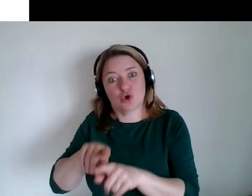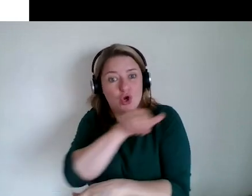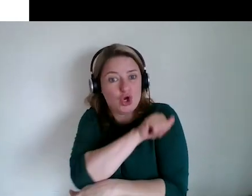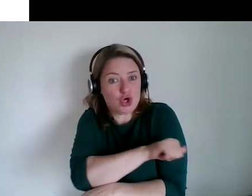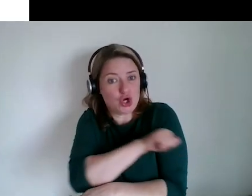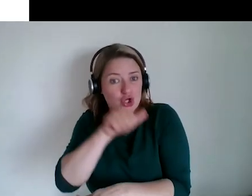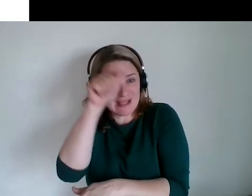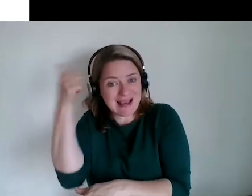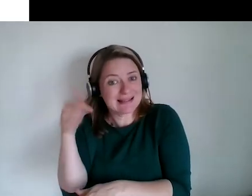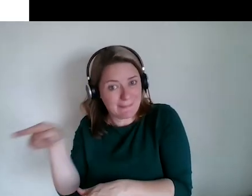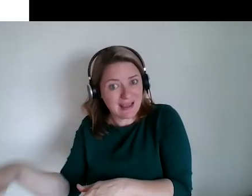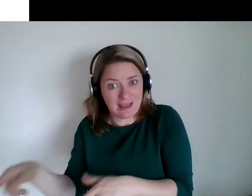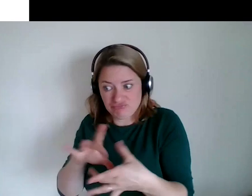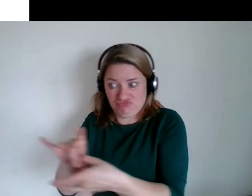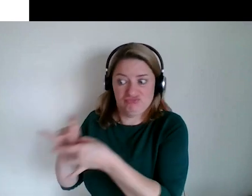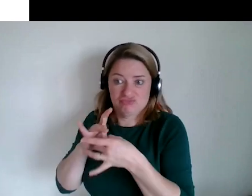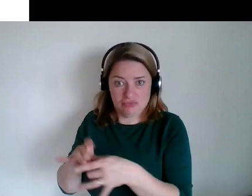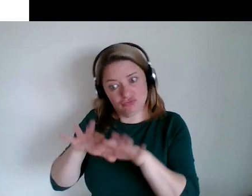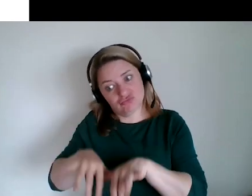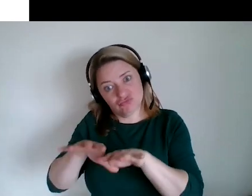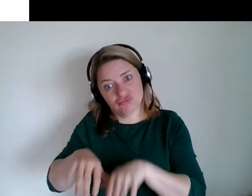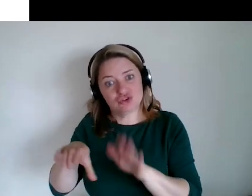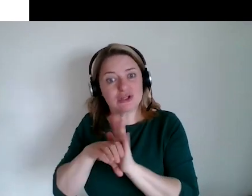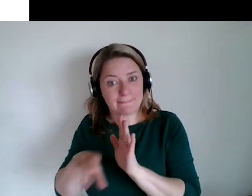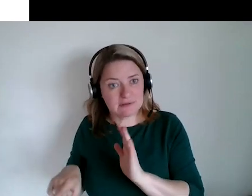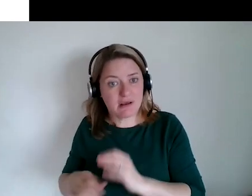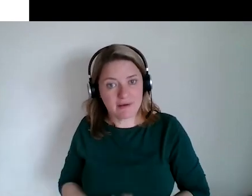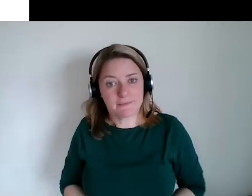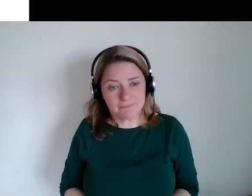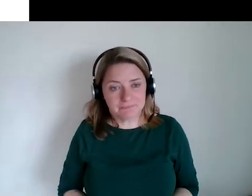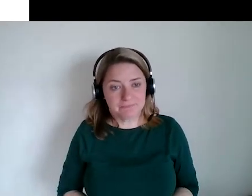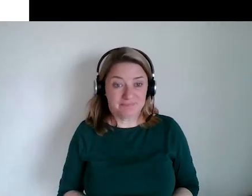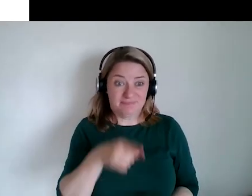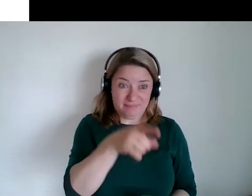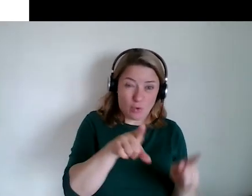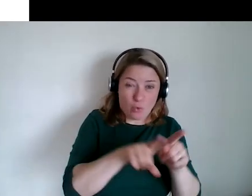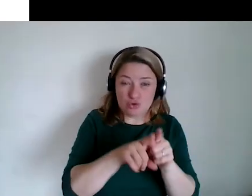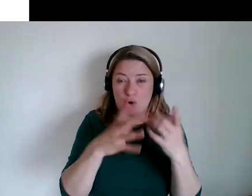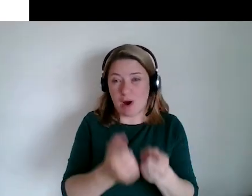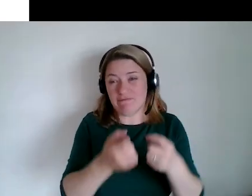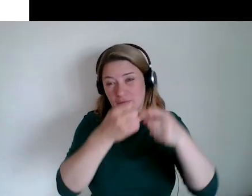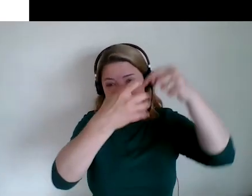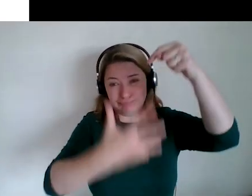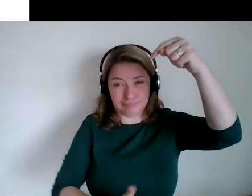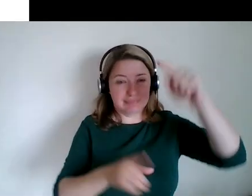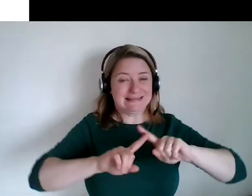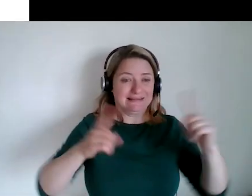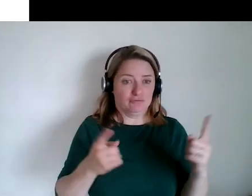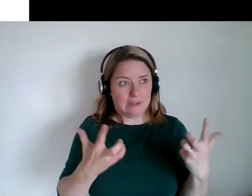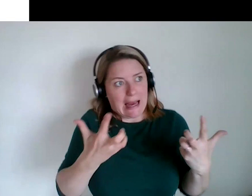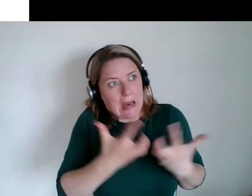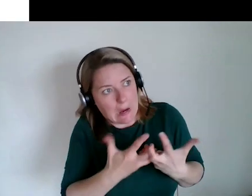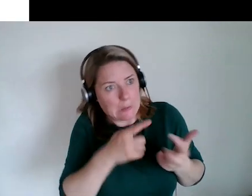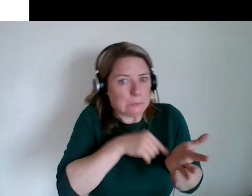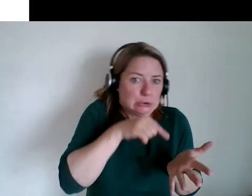academic. We have a whole series of how-to articles, including those that relate to undergraduate